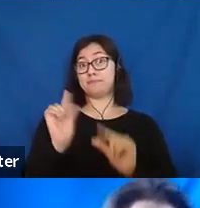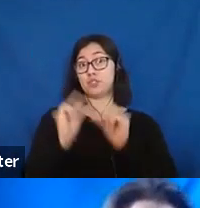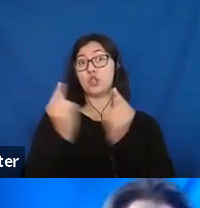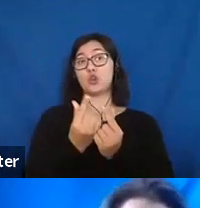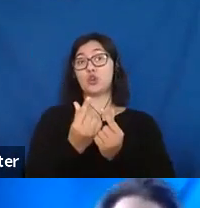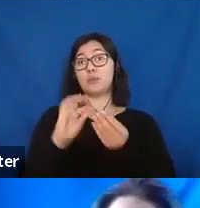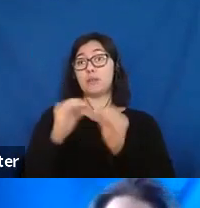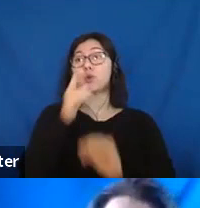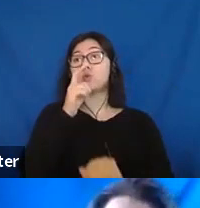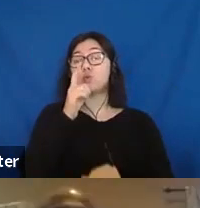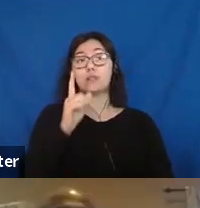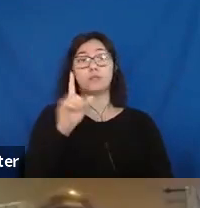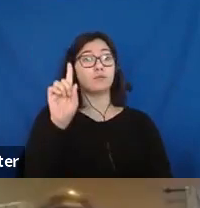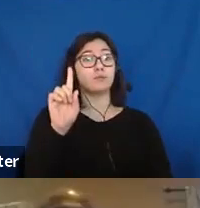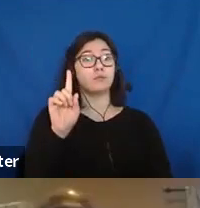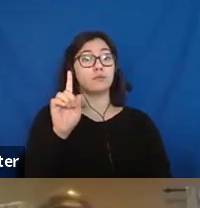number 1?